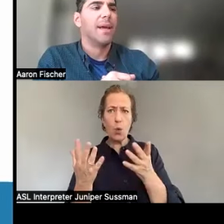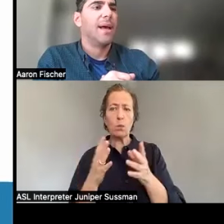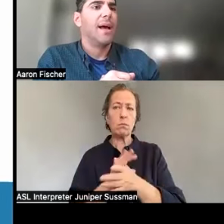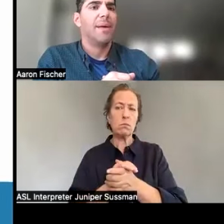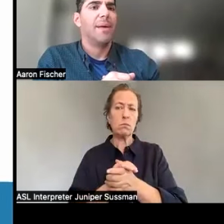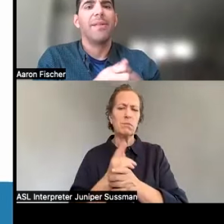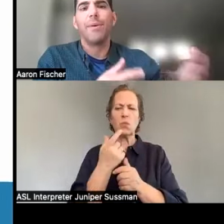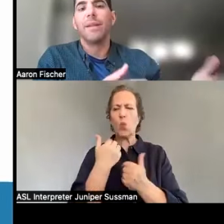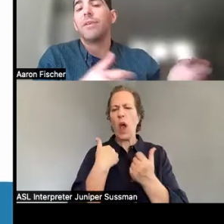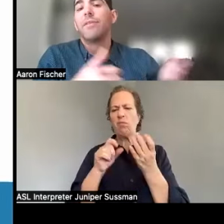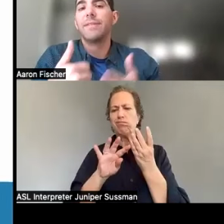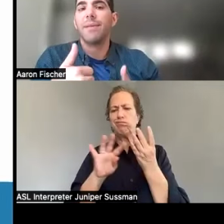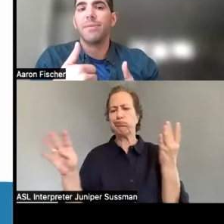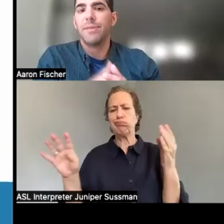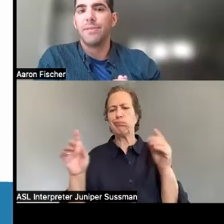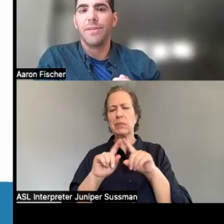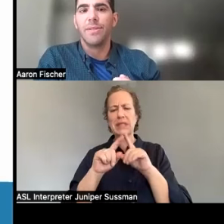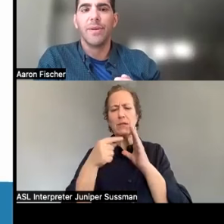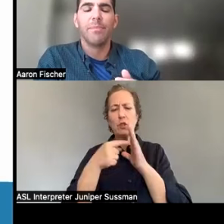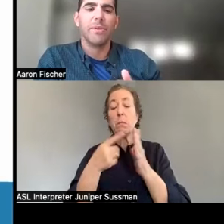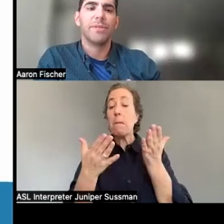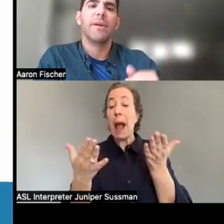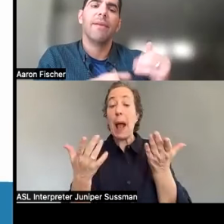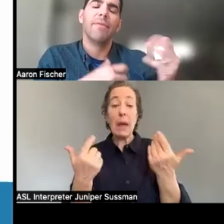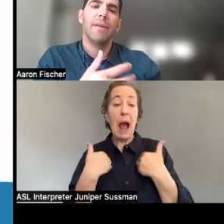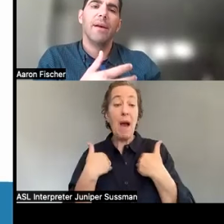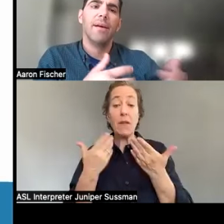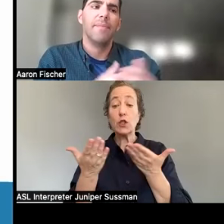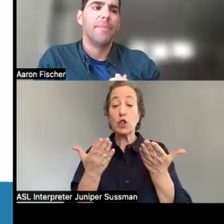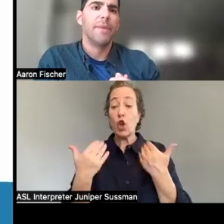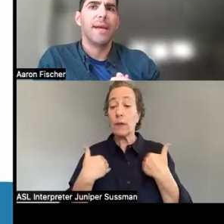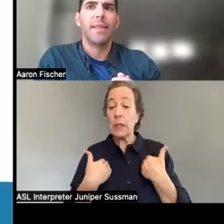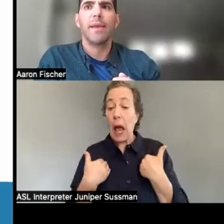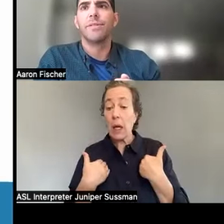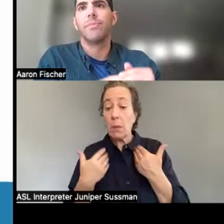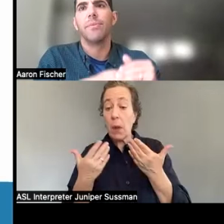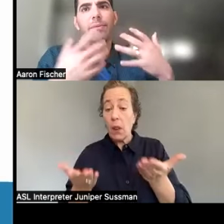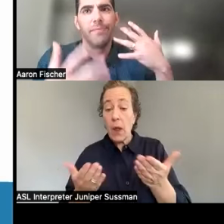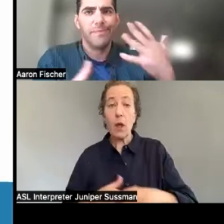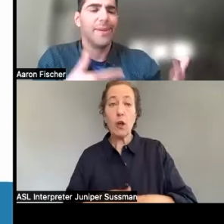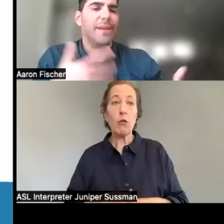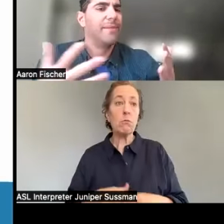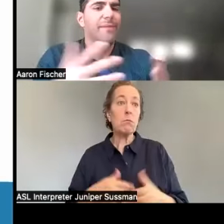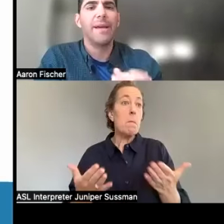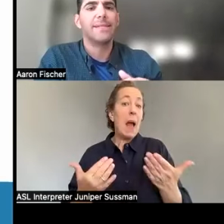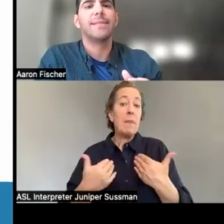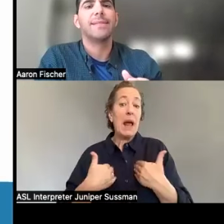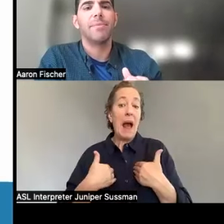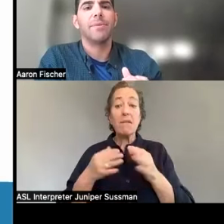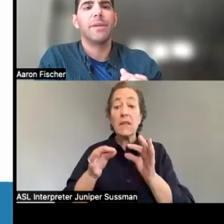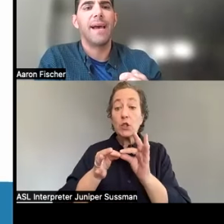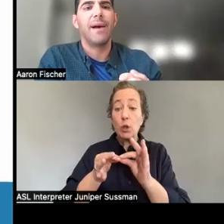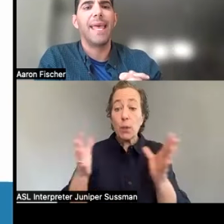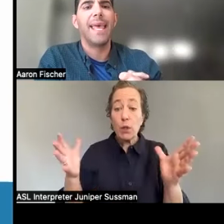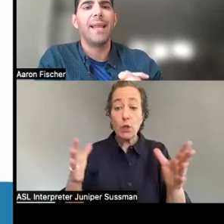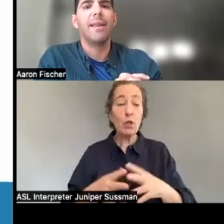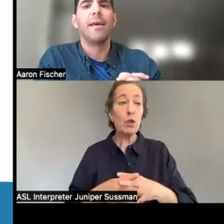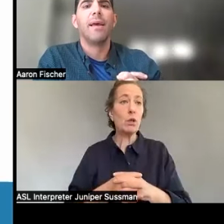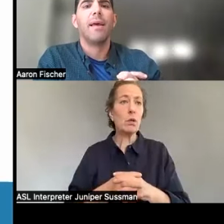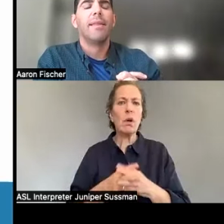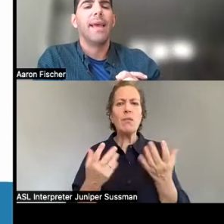examples, allowing a service animal to join the person, or having a sign language interpreter, various examples of